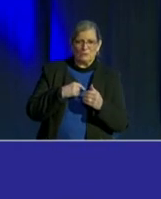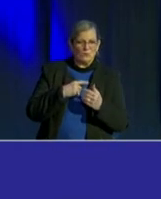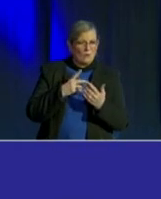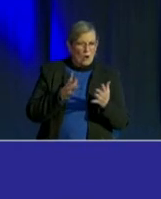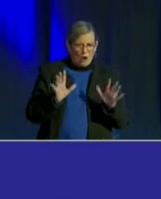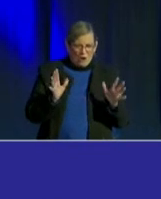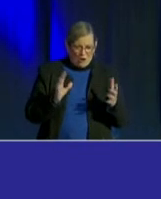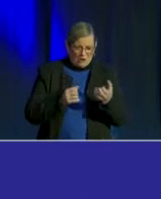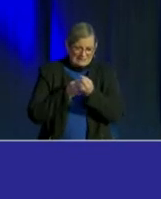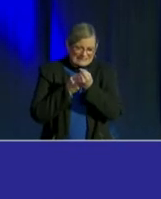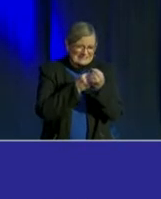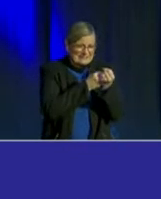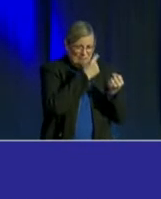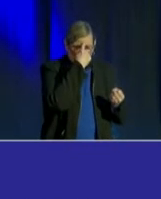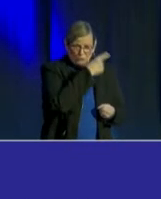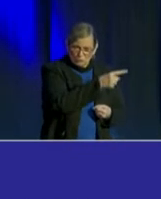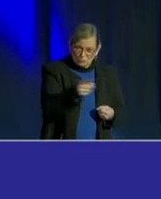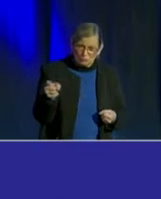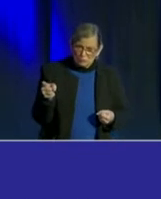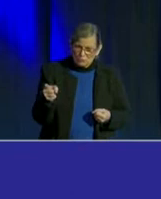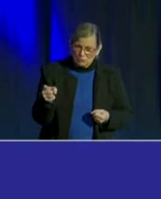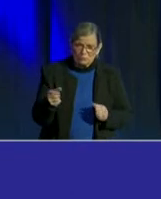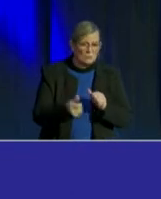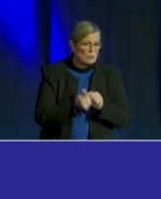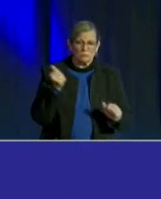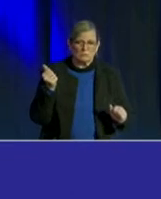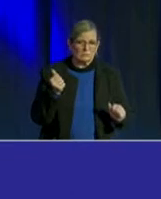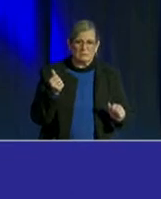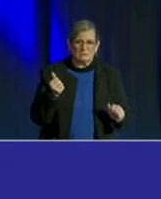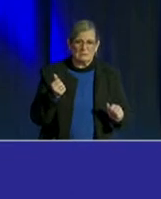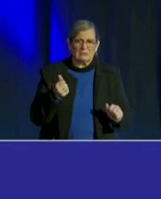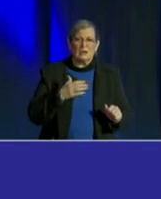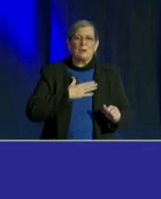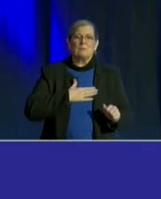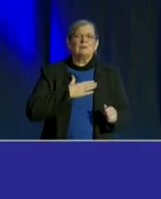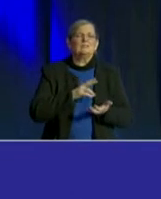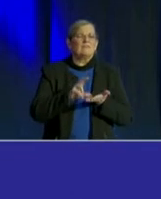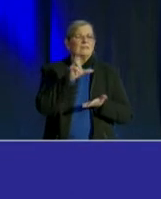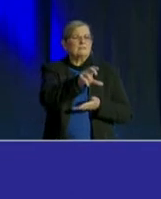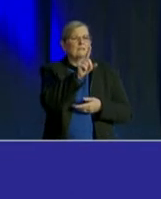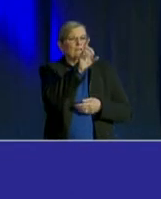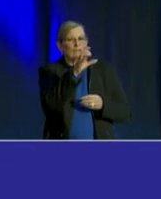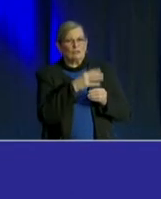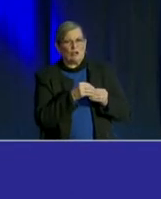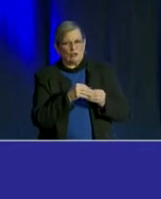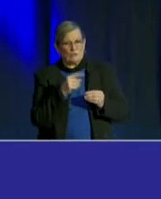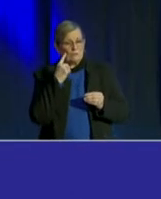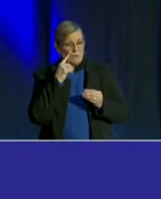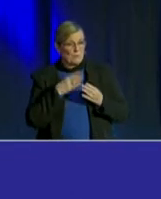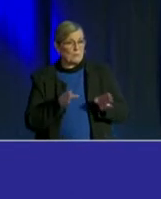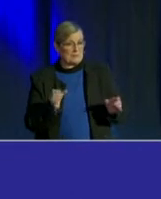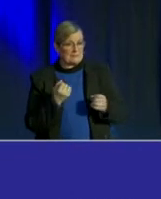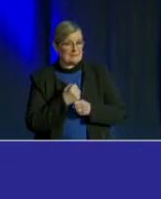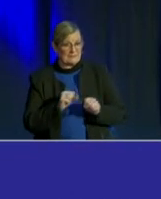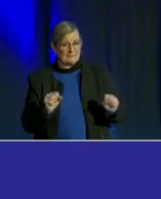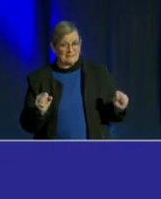when you need them the most, and that you invest that $100 wisely with your public safety entities. Thank you.